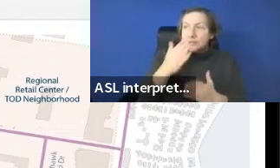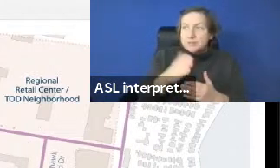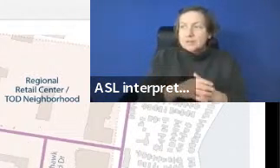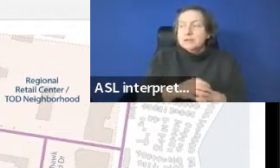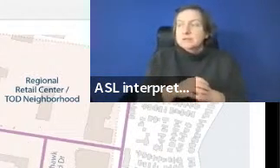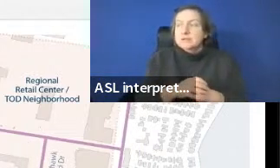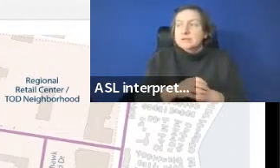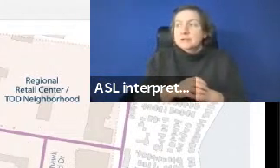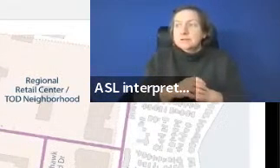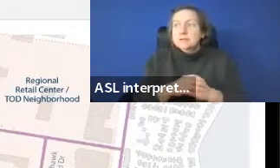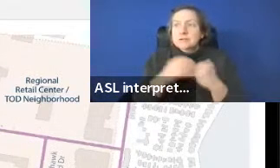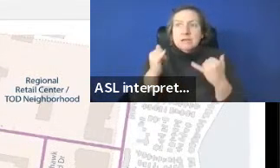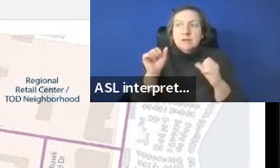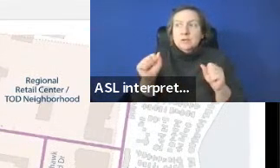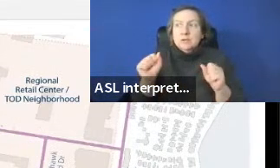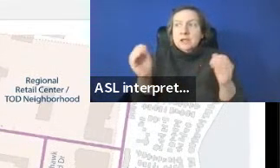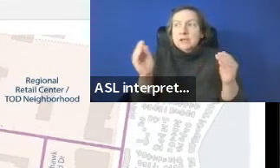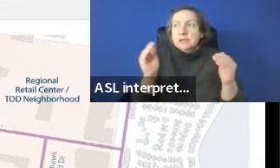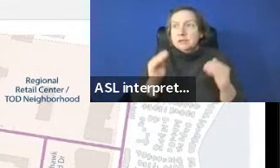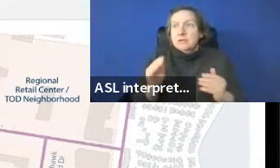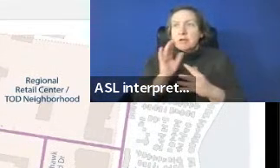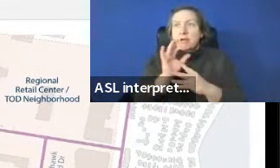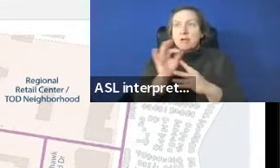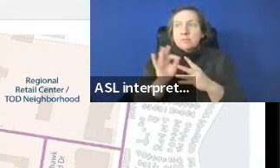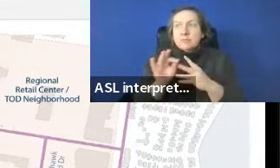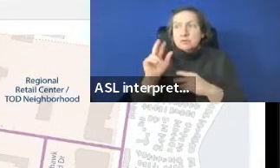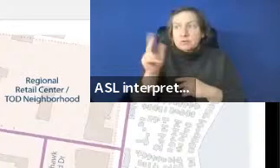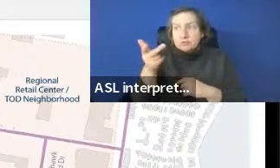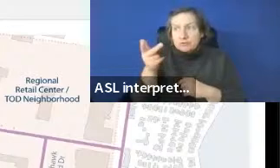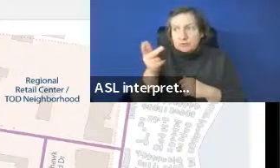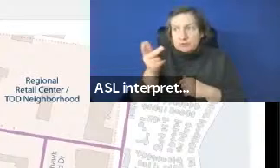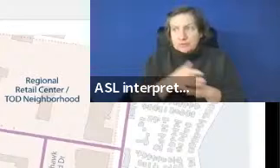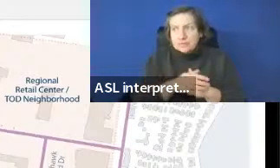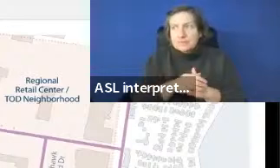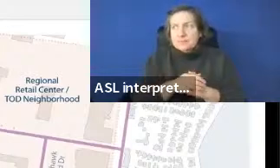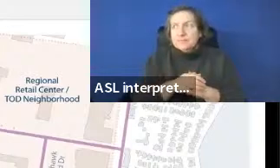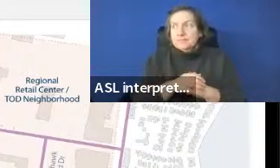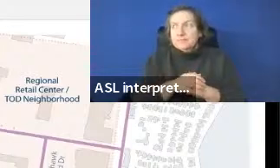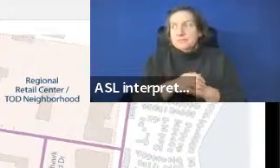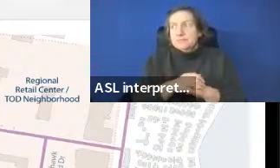think we can move to option 3 then. Yep.